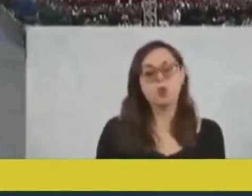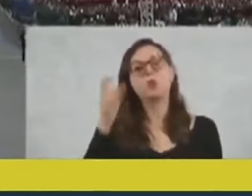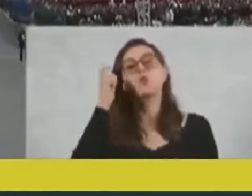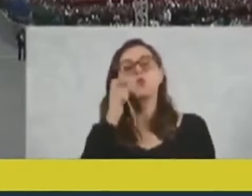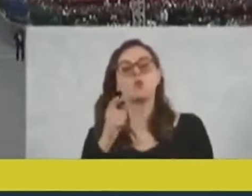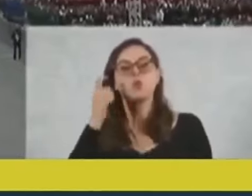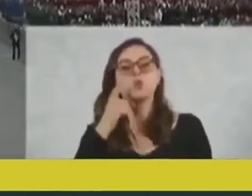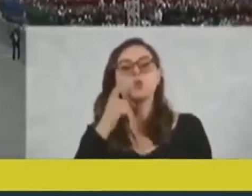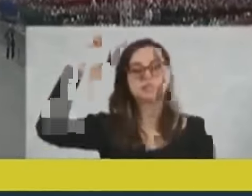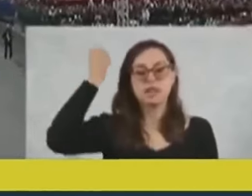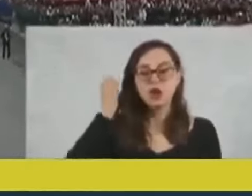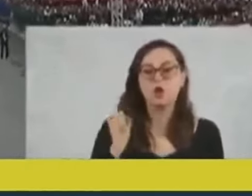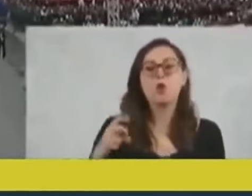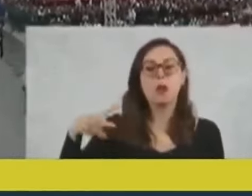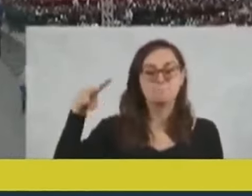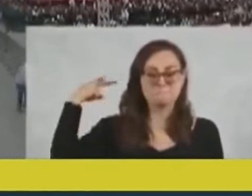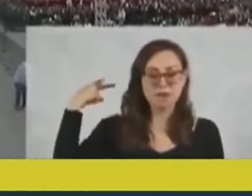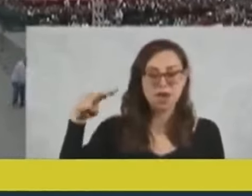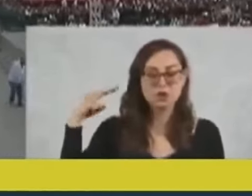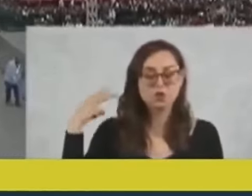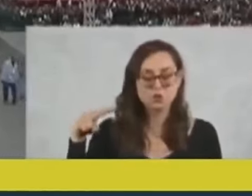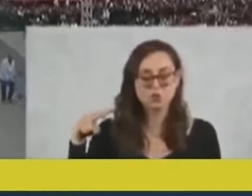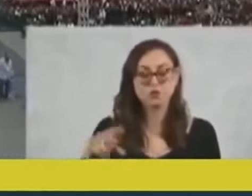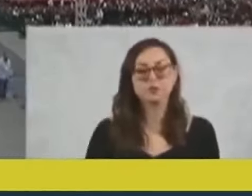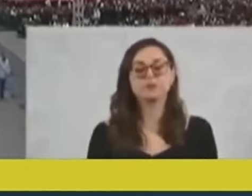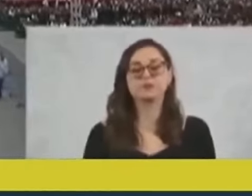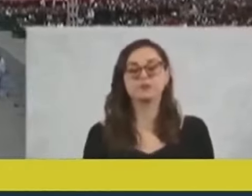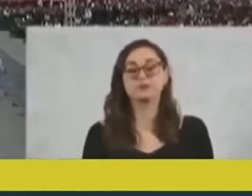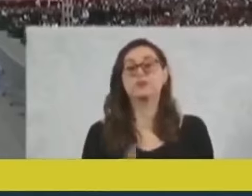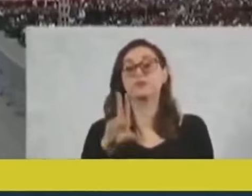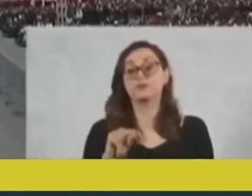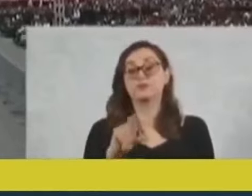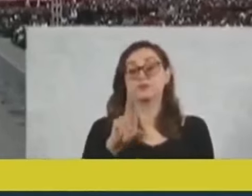the state of Colima, Guerrero, Veracruz, Sinaloa.